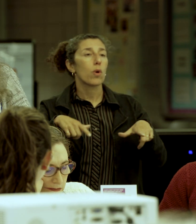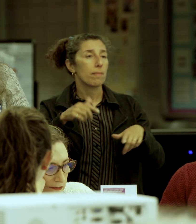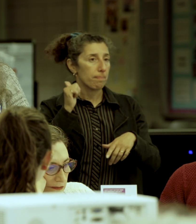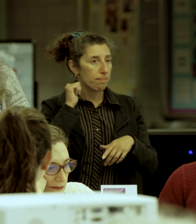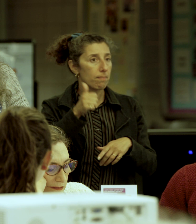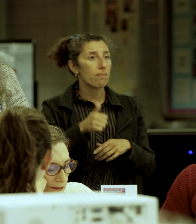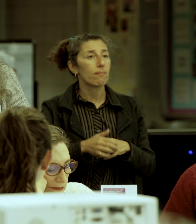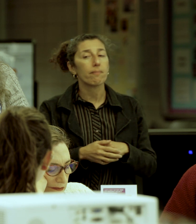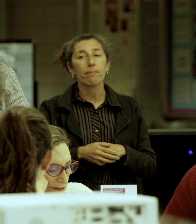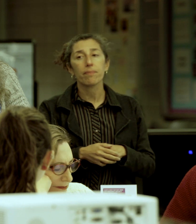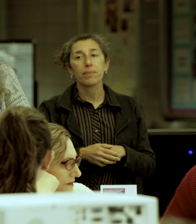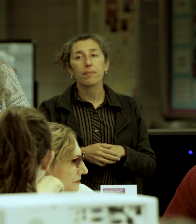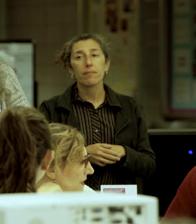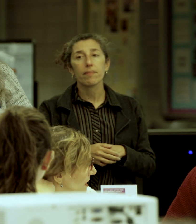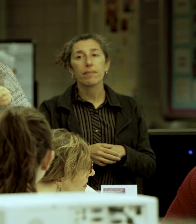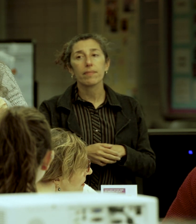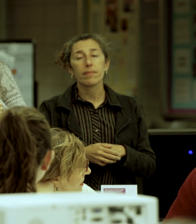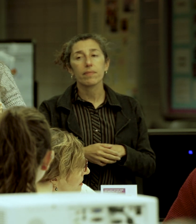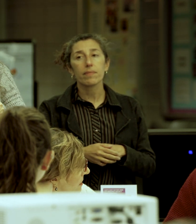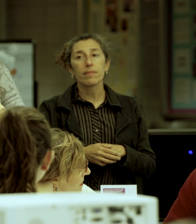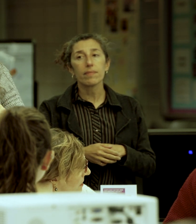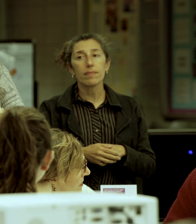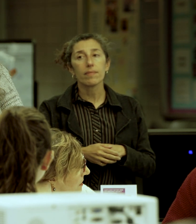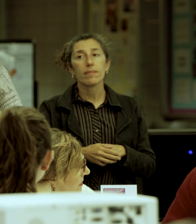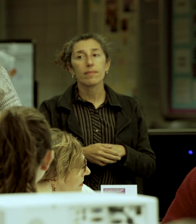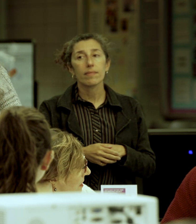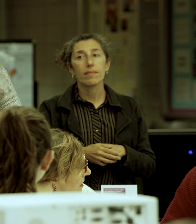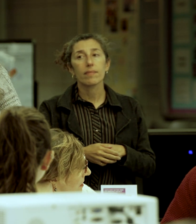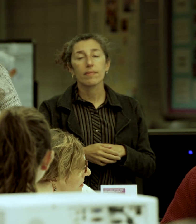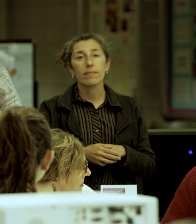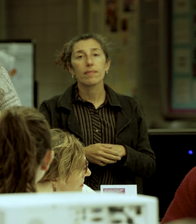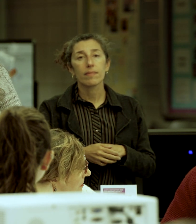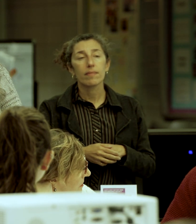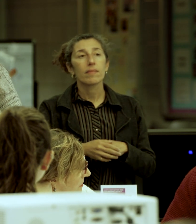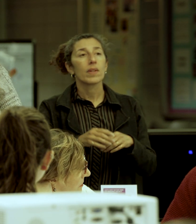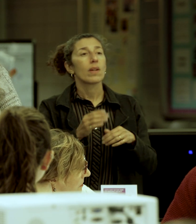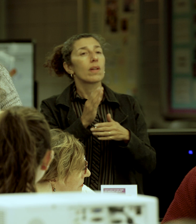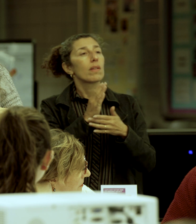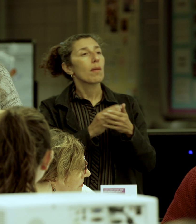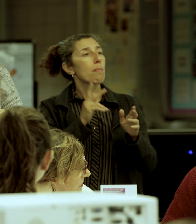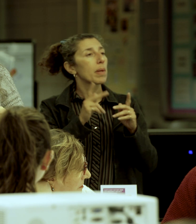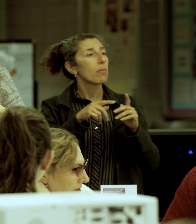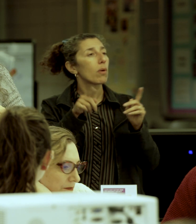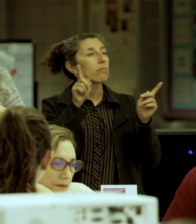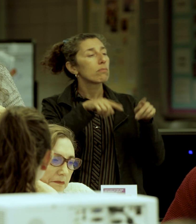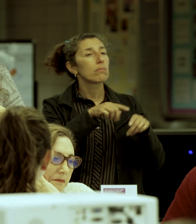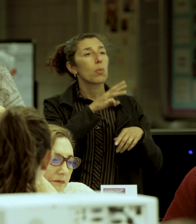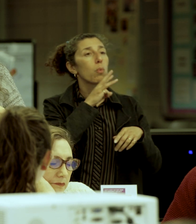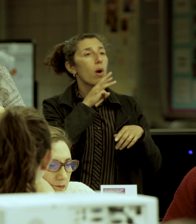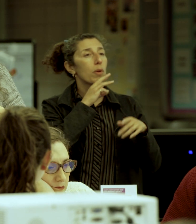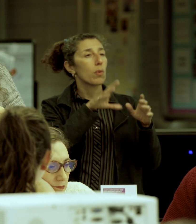What else do we have here? I think people were very encouraged with the idea of water features, some not, but some yes.